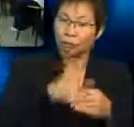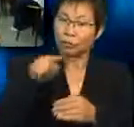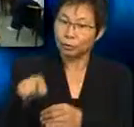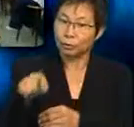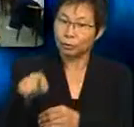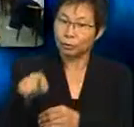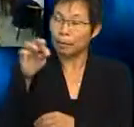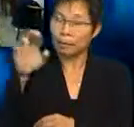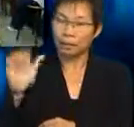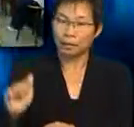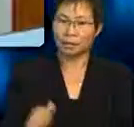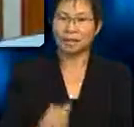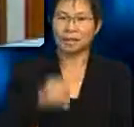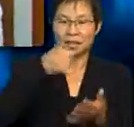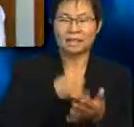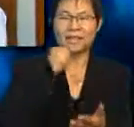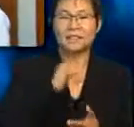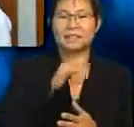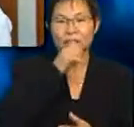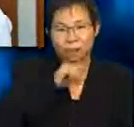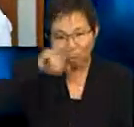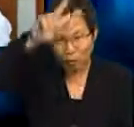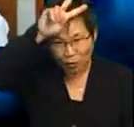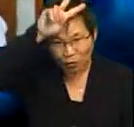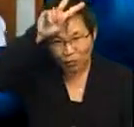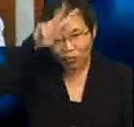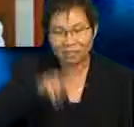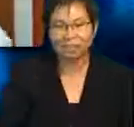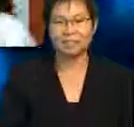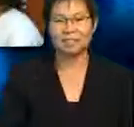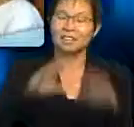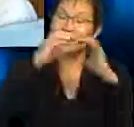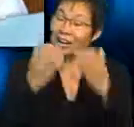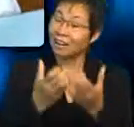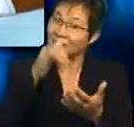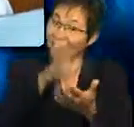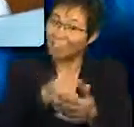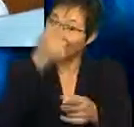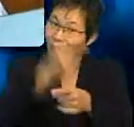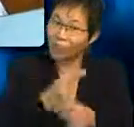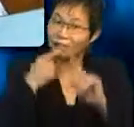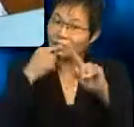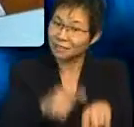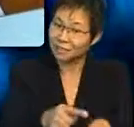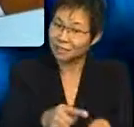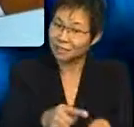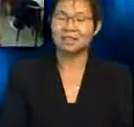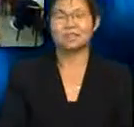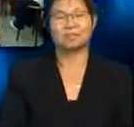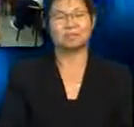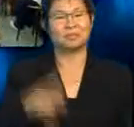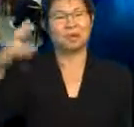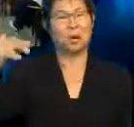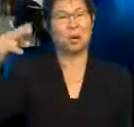you, Amira? It is good. Okay, class, is that the correct